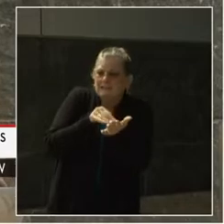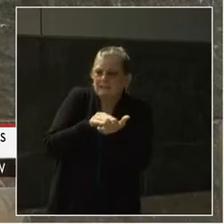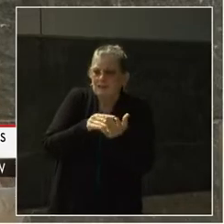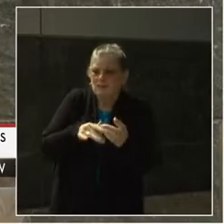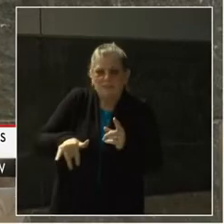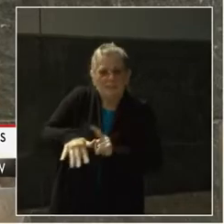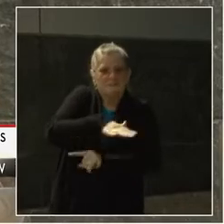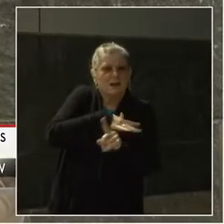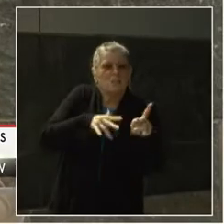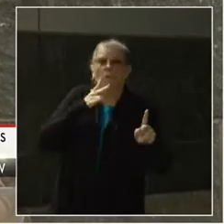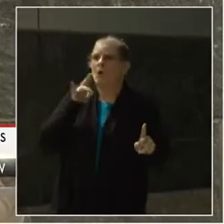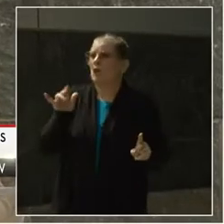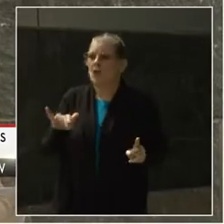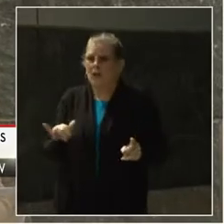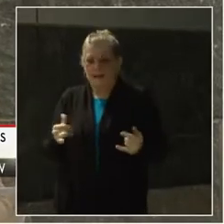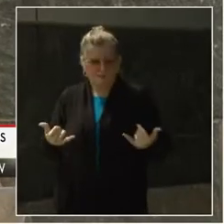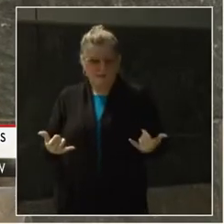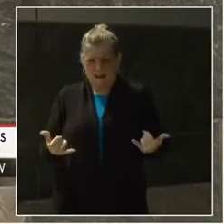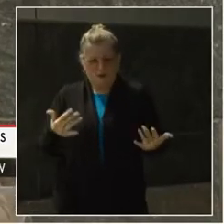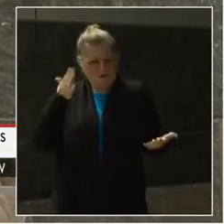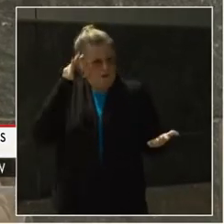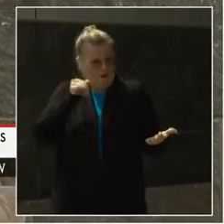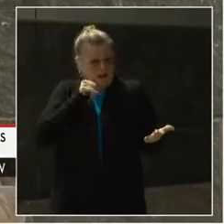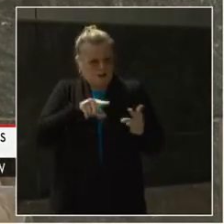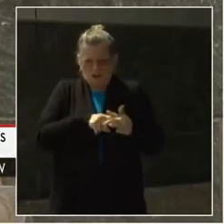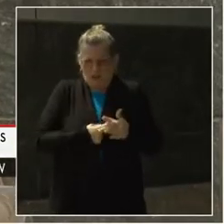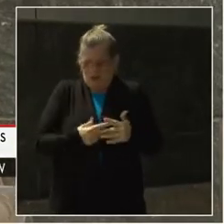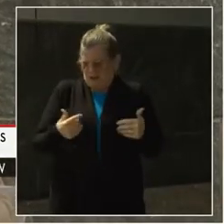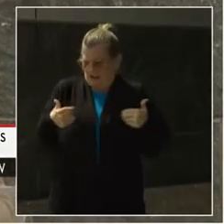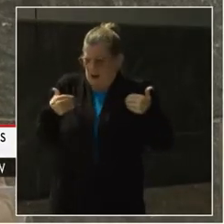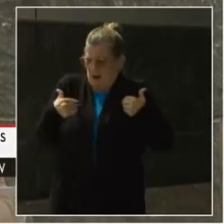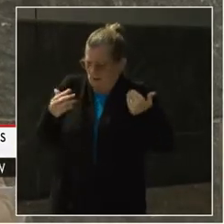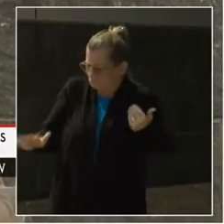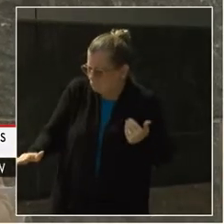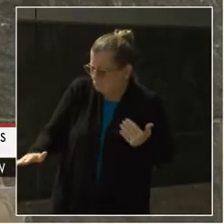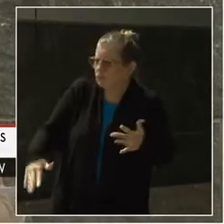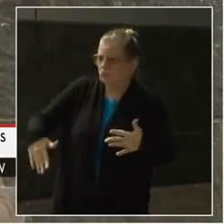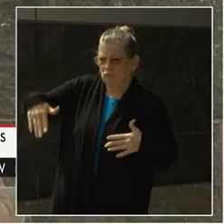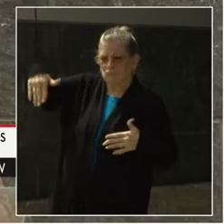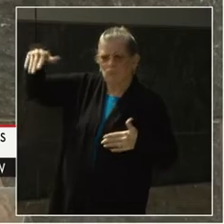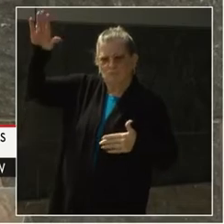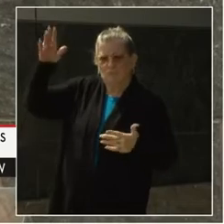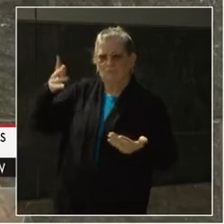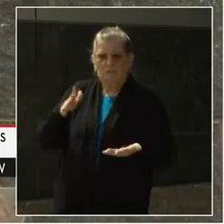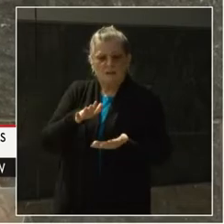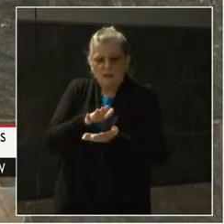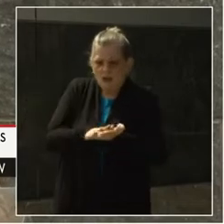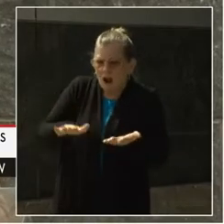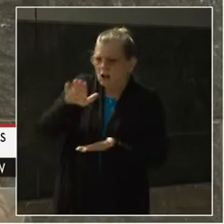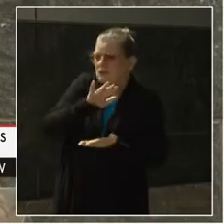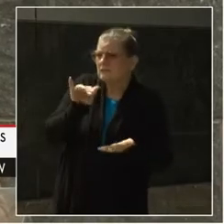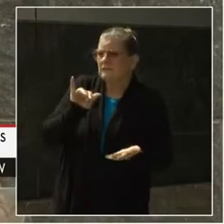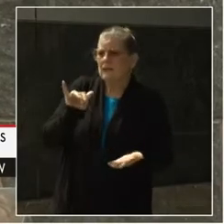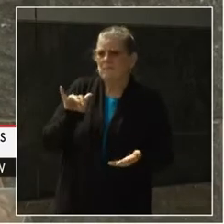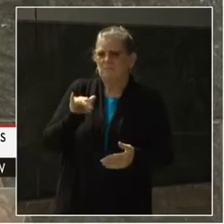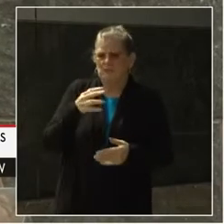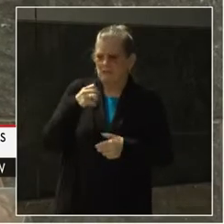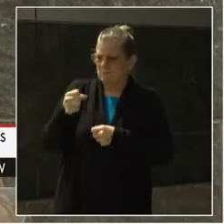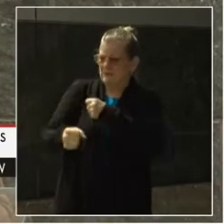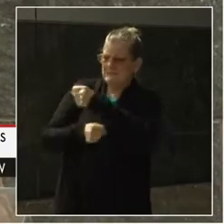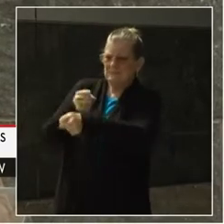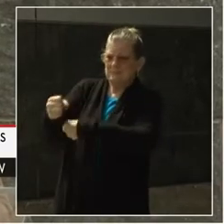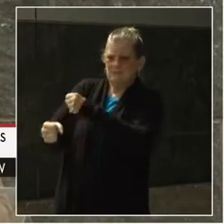And so this year, the program has enrolled over 100 students, and we have the funding for up